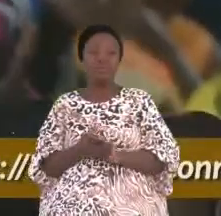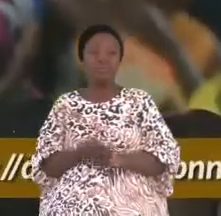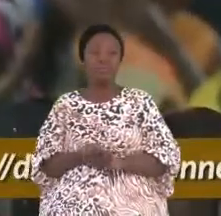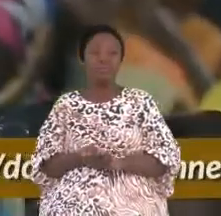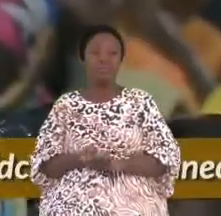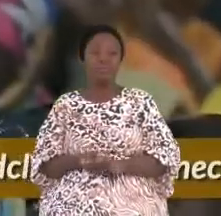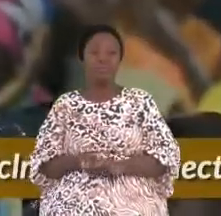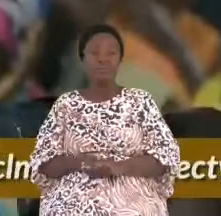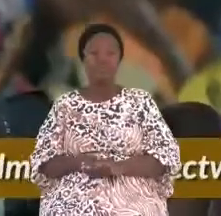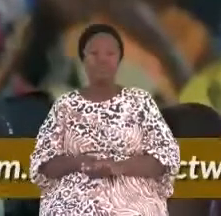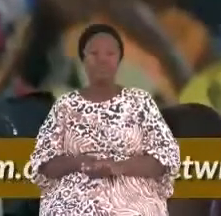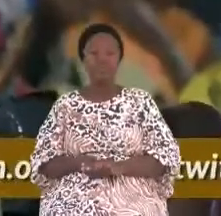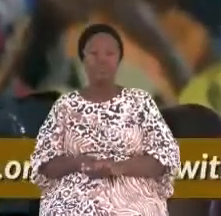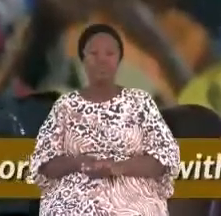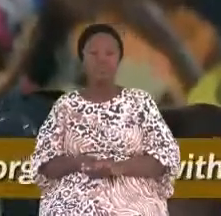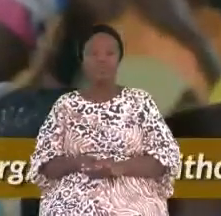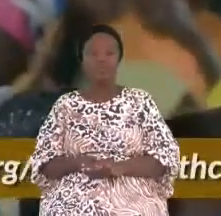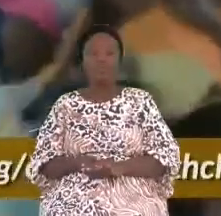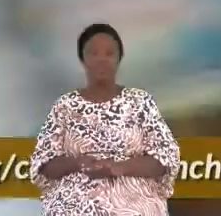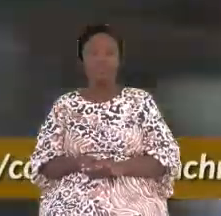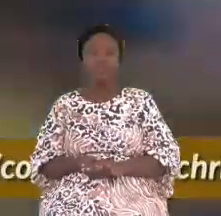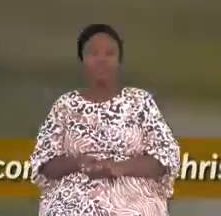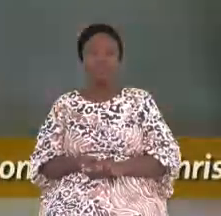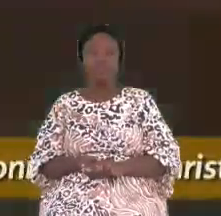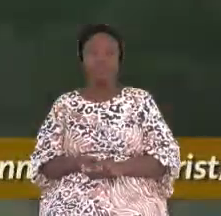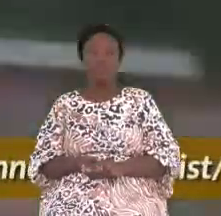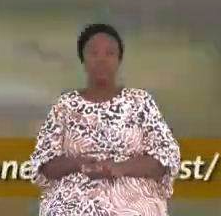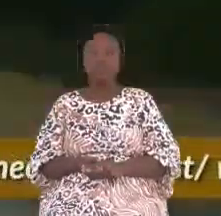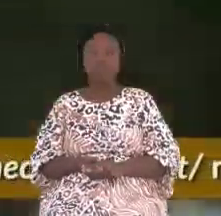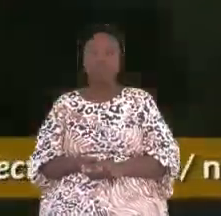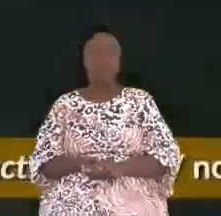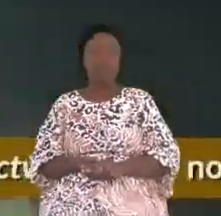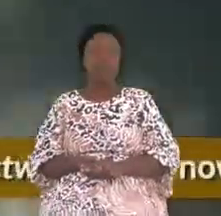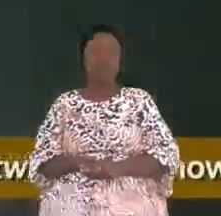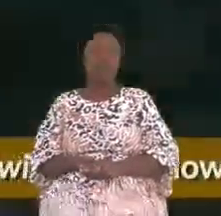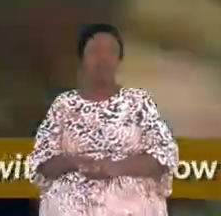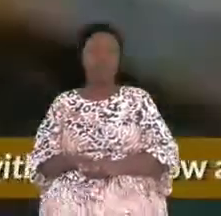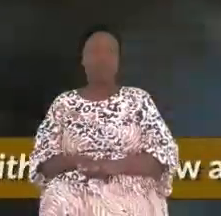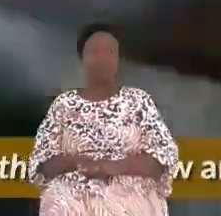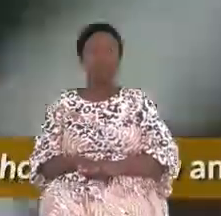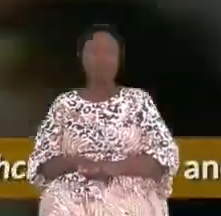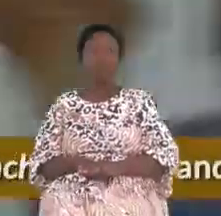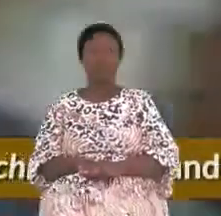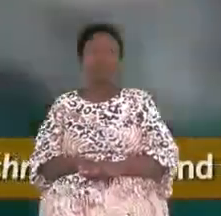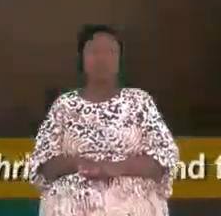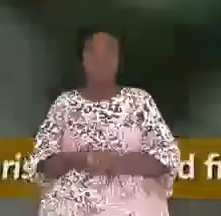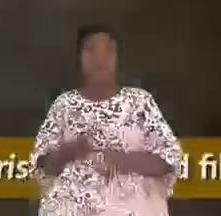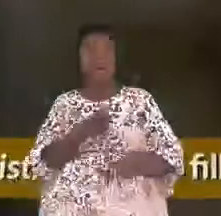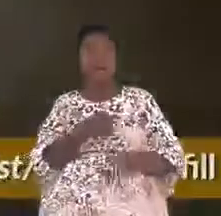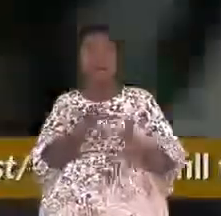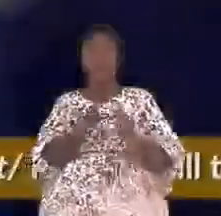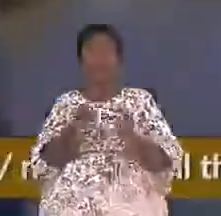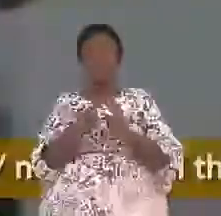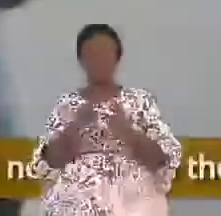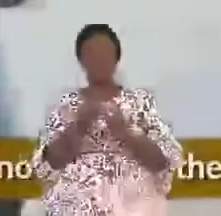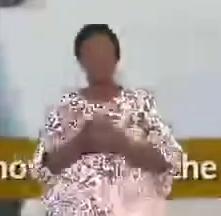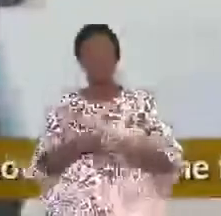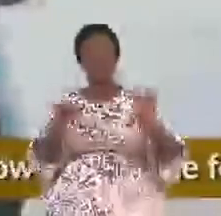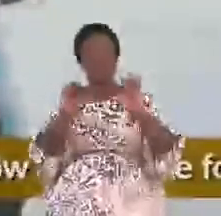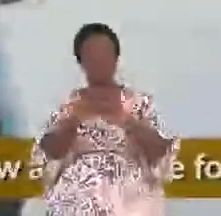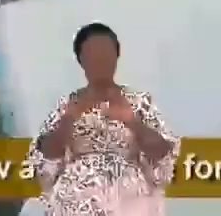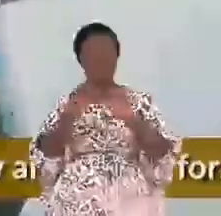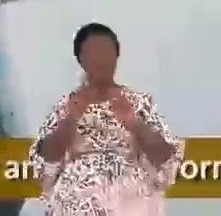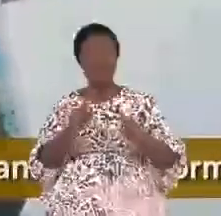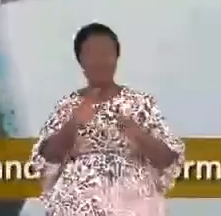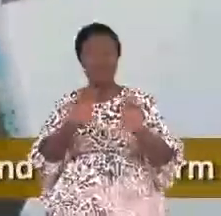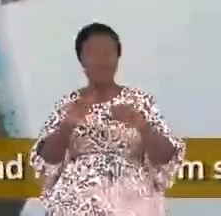if and you are a vip now very important personality if you have given your life to christ remember our father in the